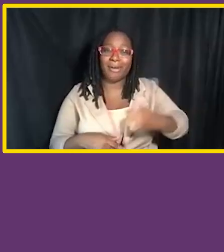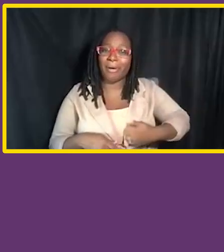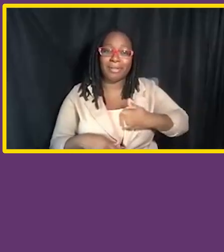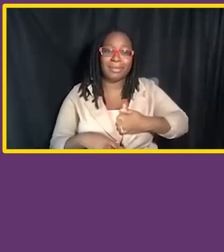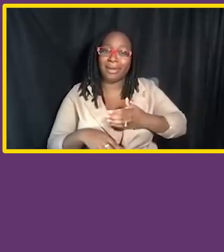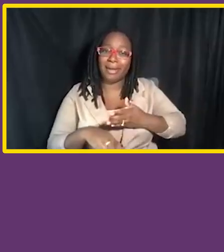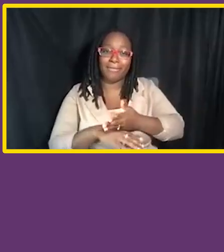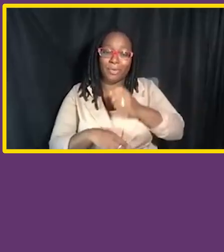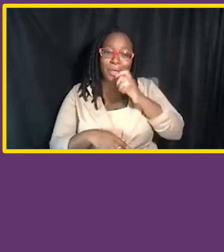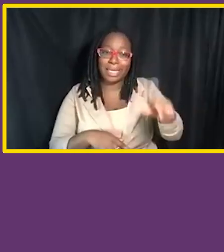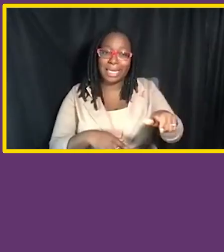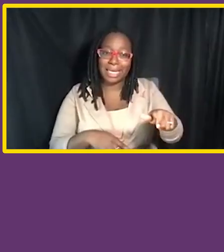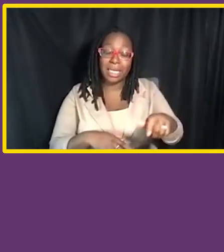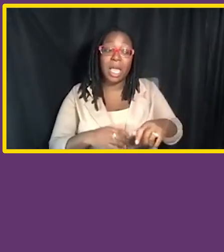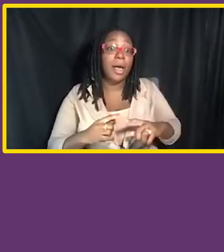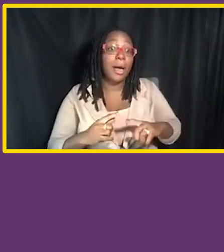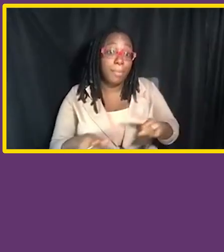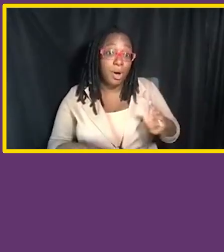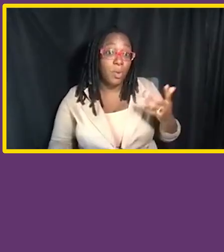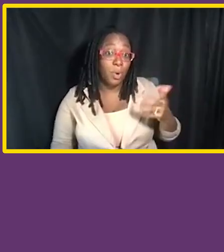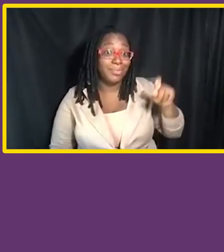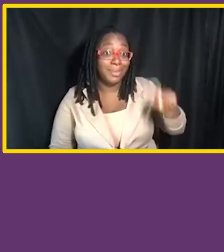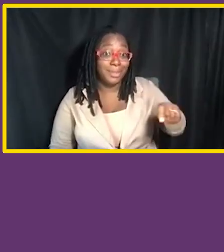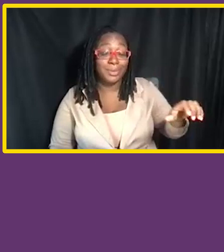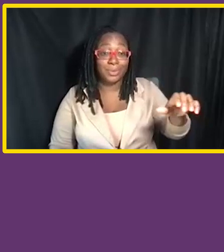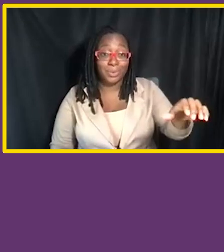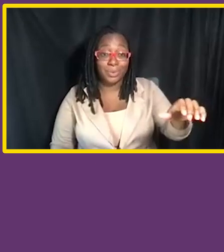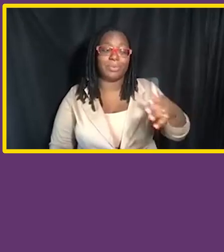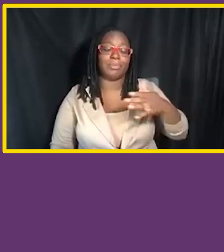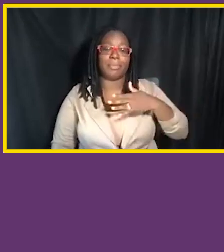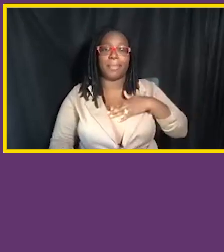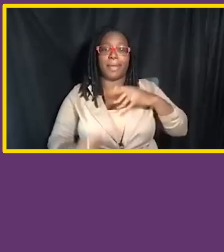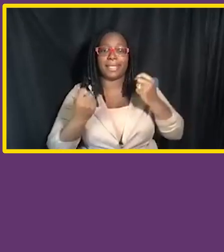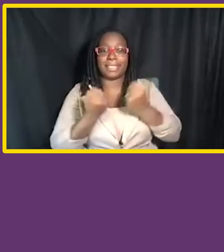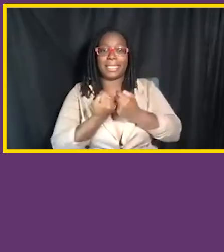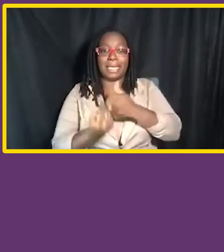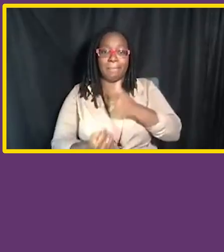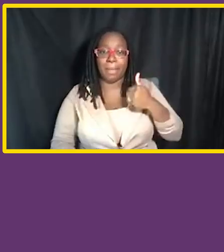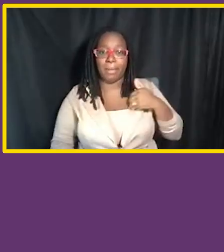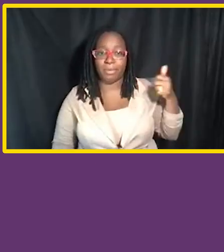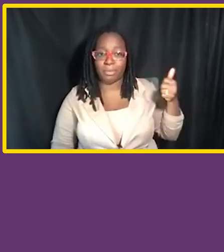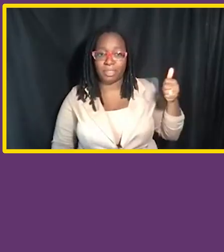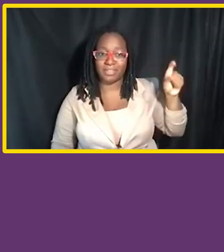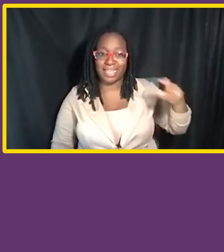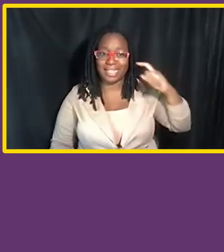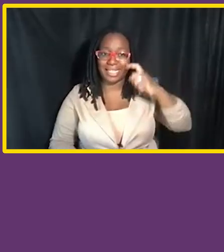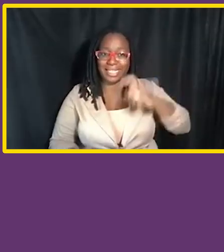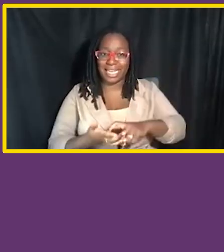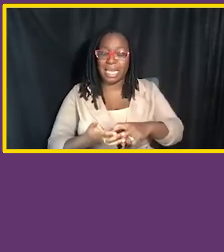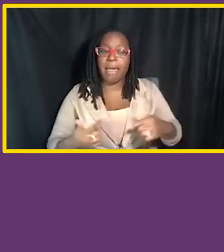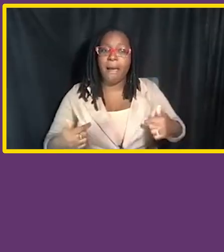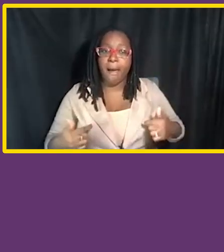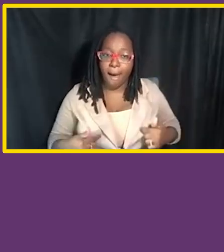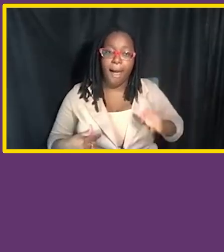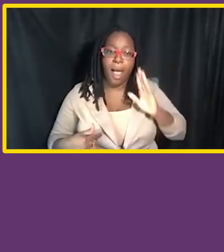afterward. But what needed to happen was that my team member needed to see that I was going to make